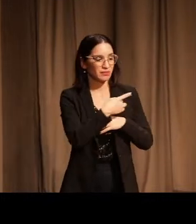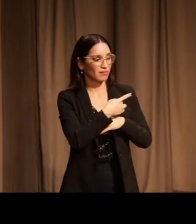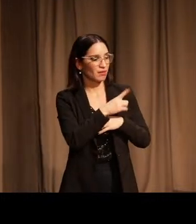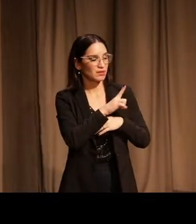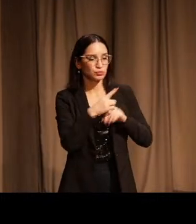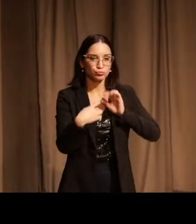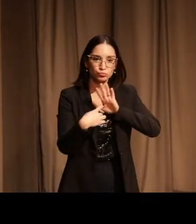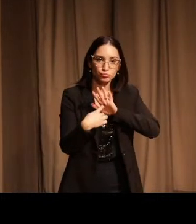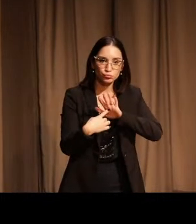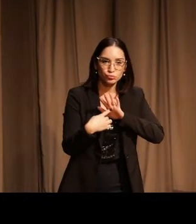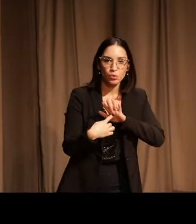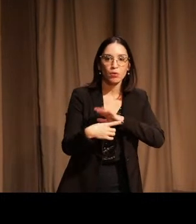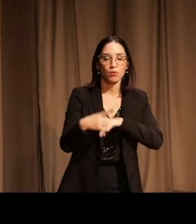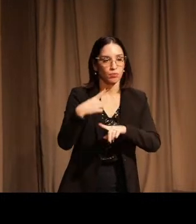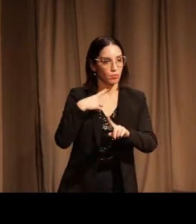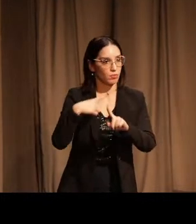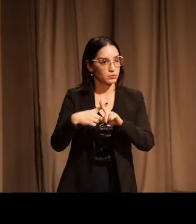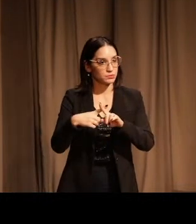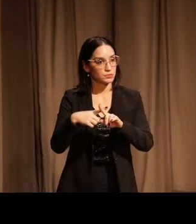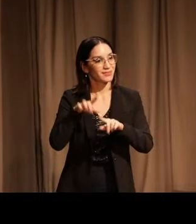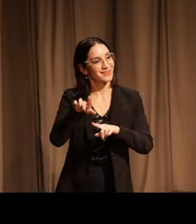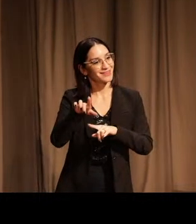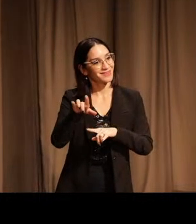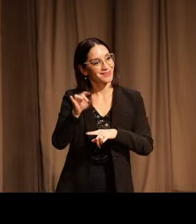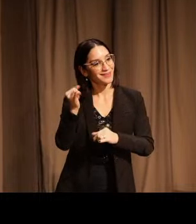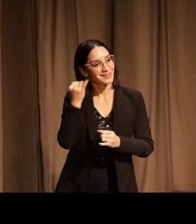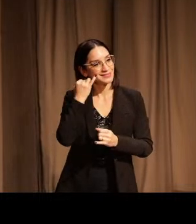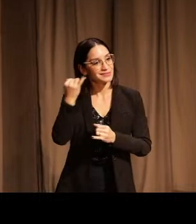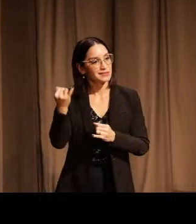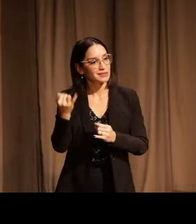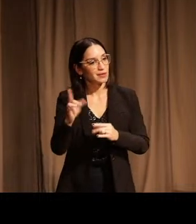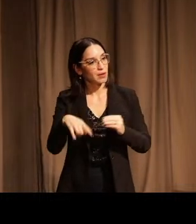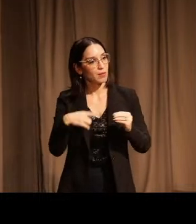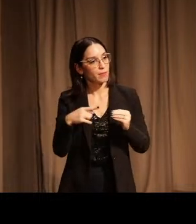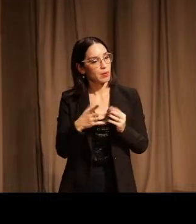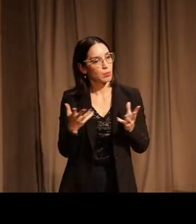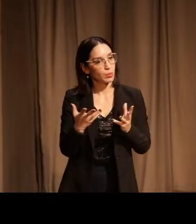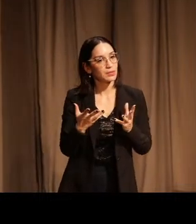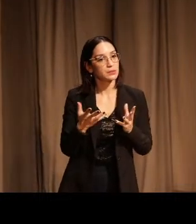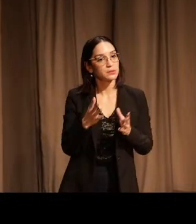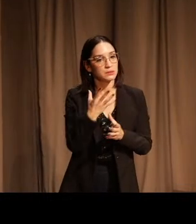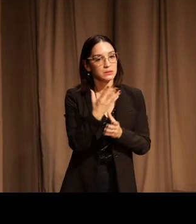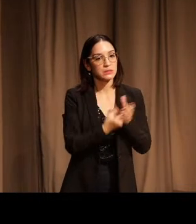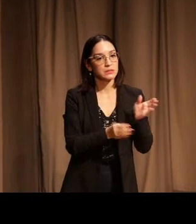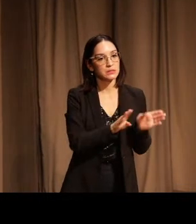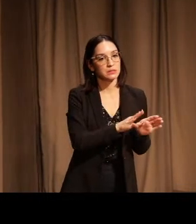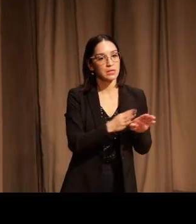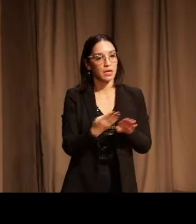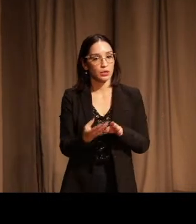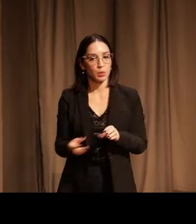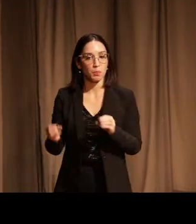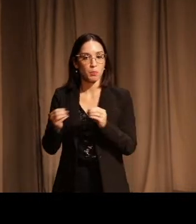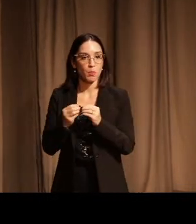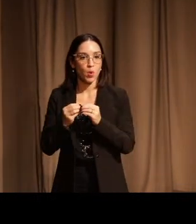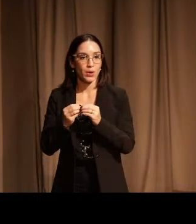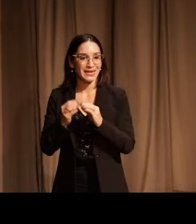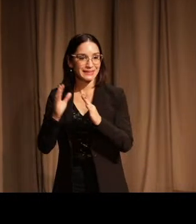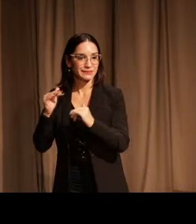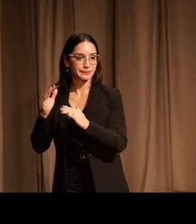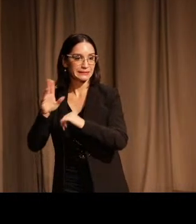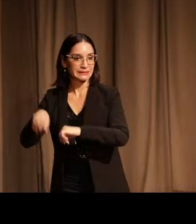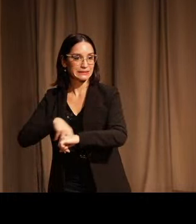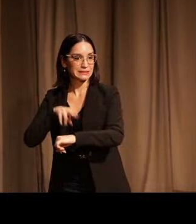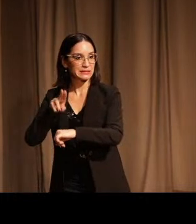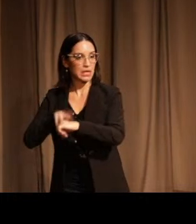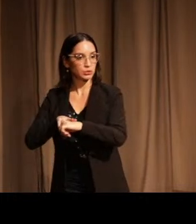it's also touching on this idea of death, but a more natural one, right? Where we